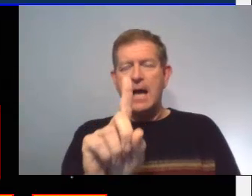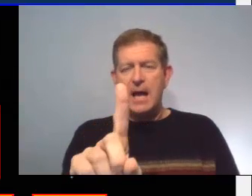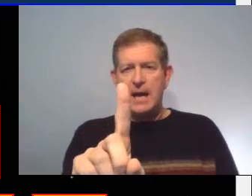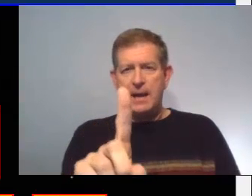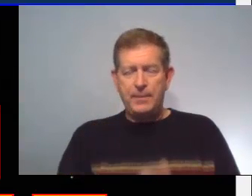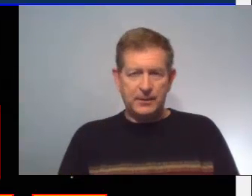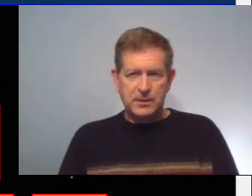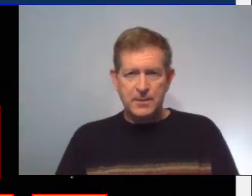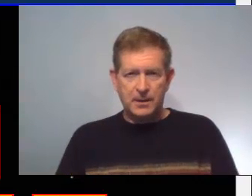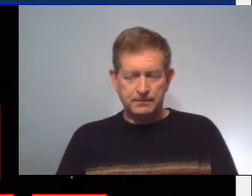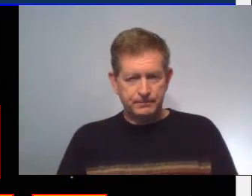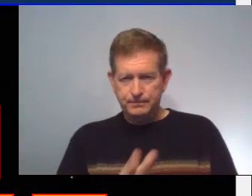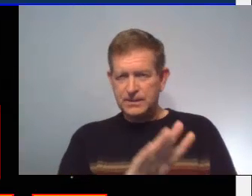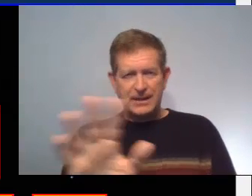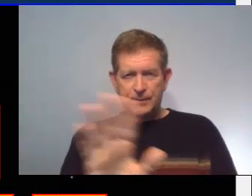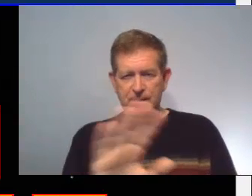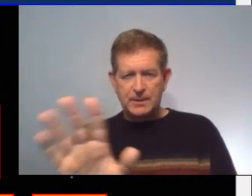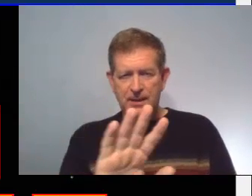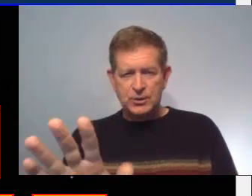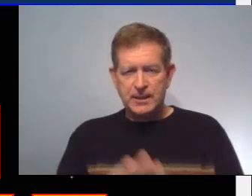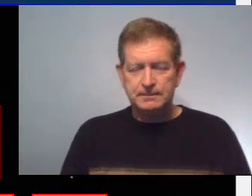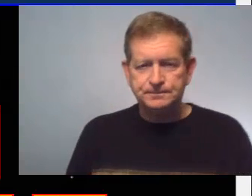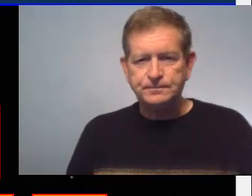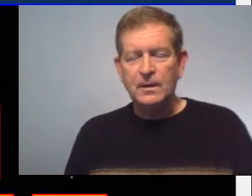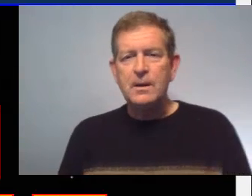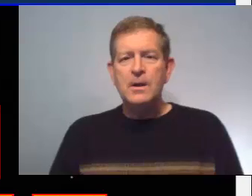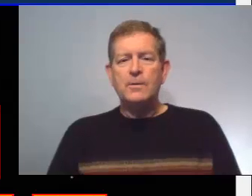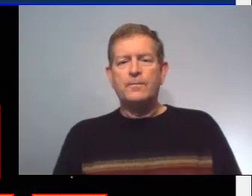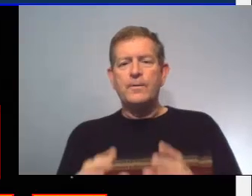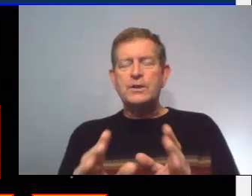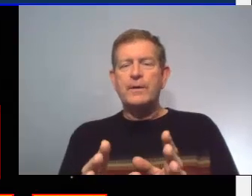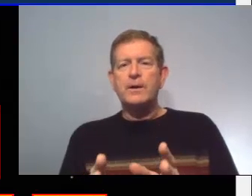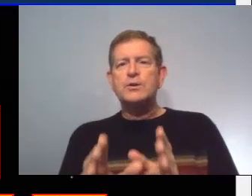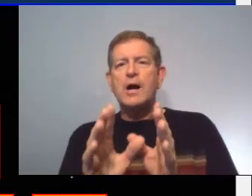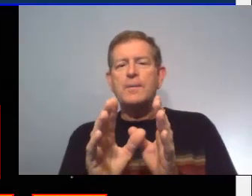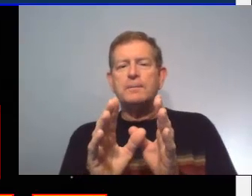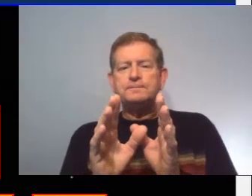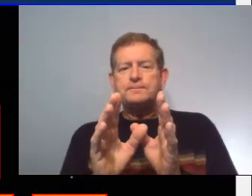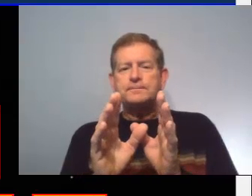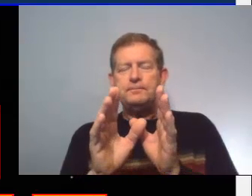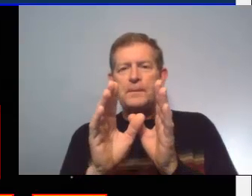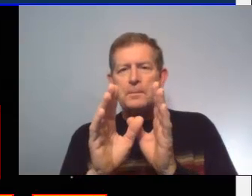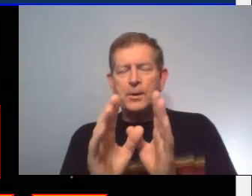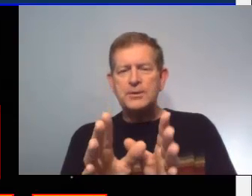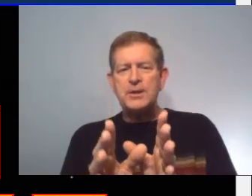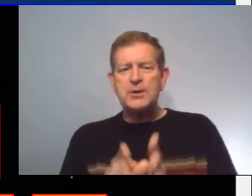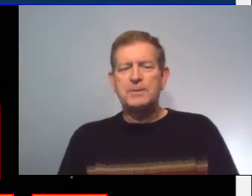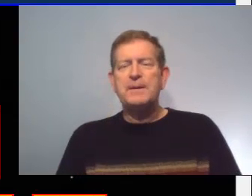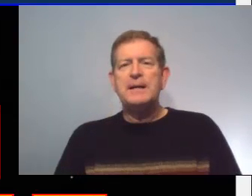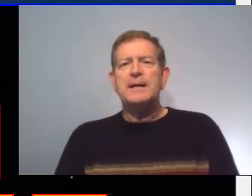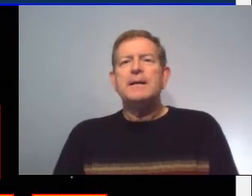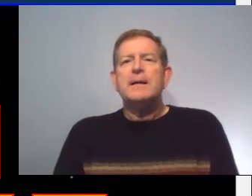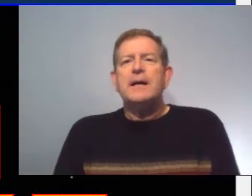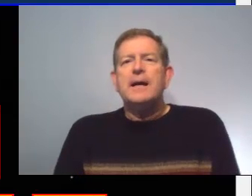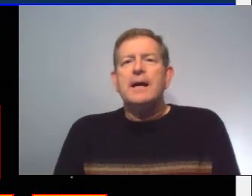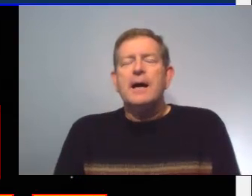dans un appartement. Several things to mention here. First of all, let's talk about